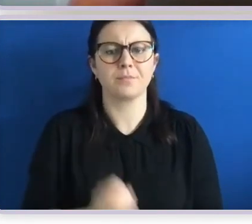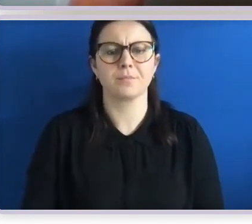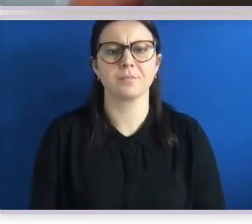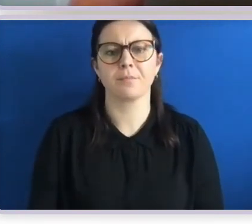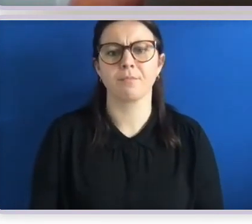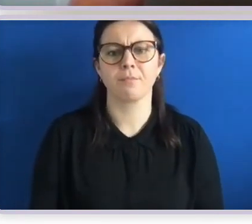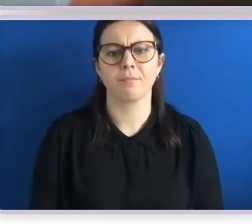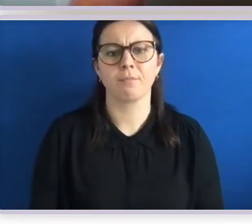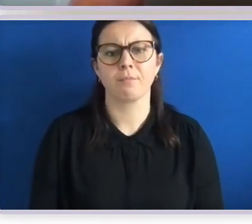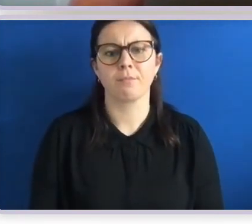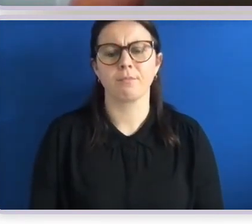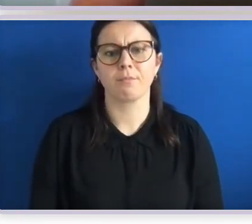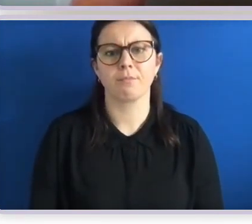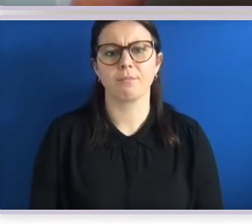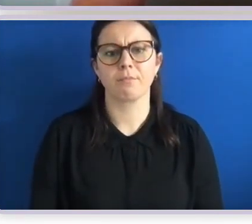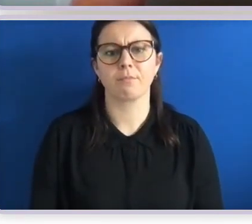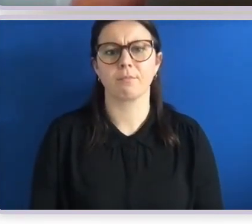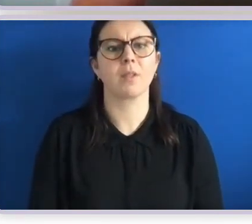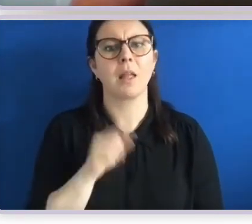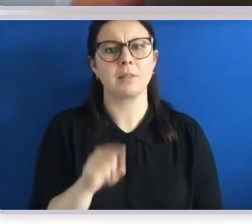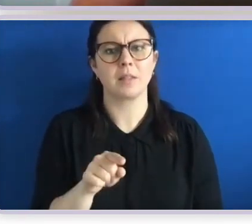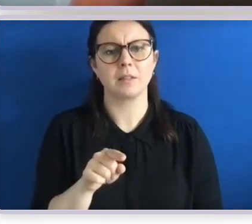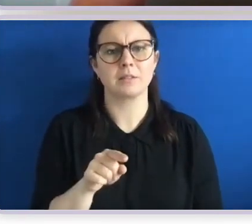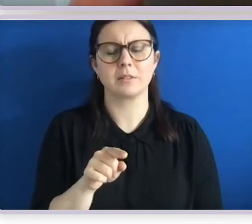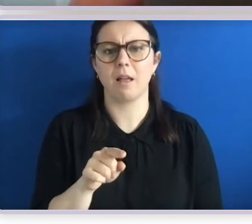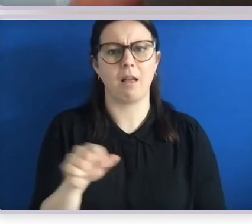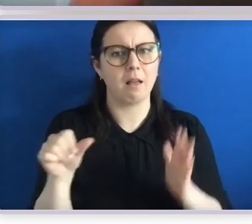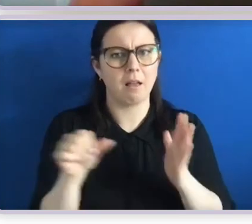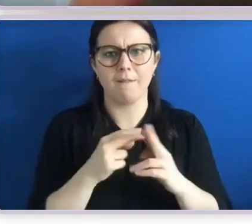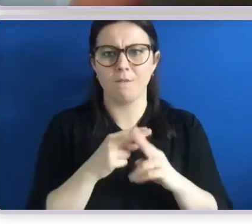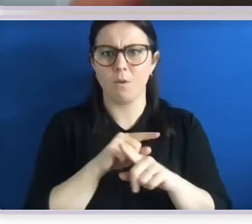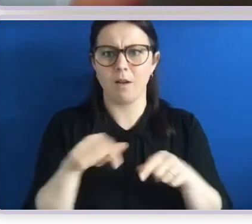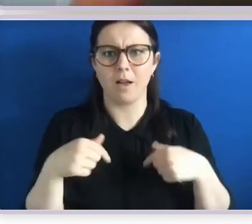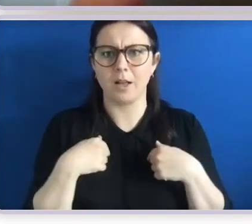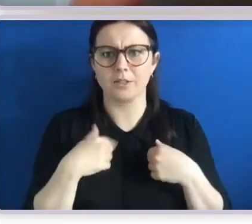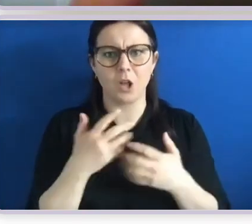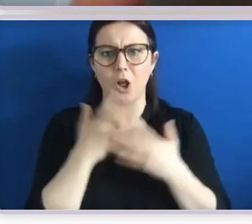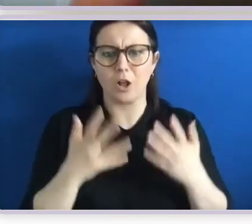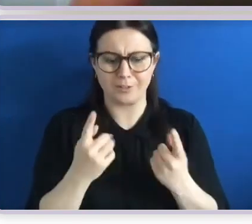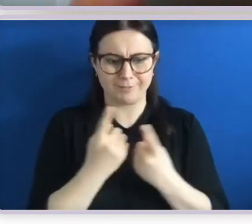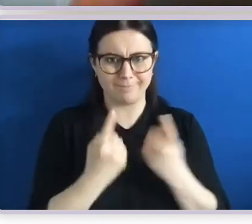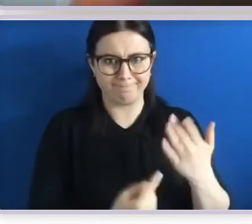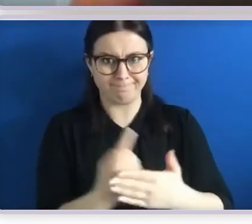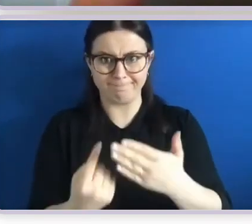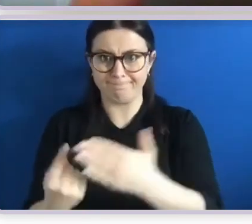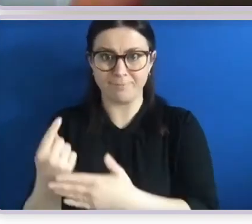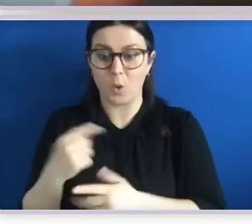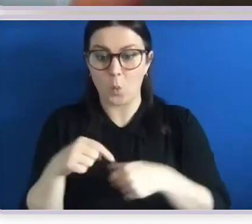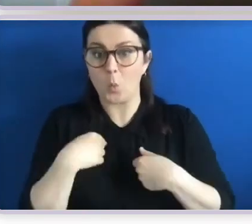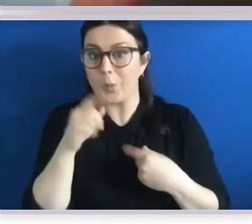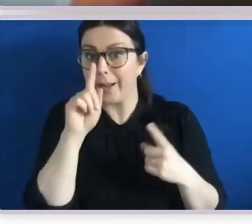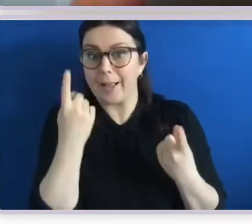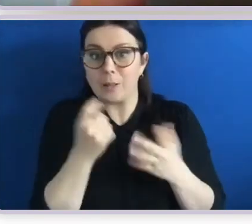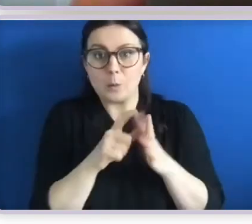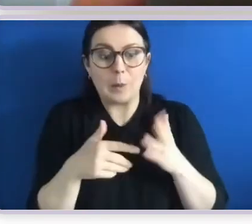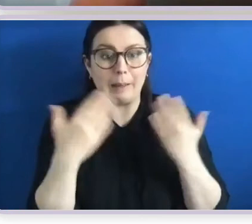it's a great challenge for us that there's a lot of things we can't do anything about that happened before 1 July.